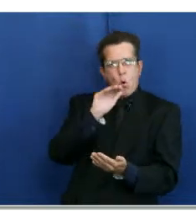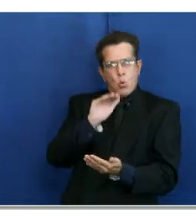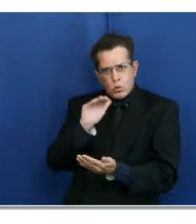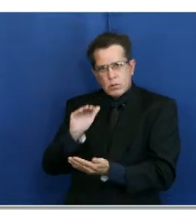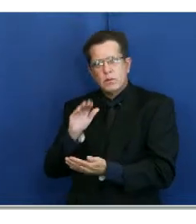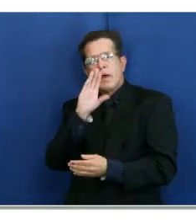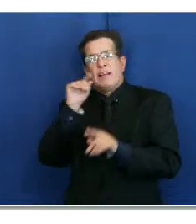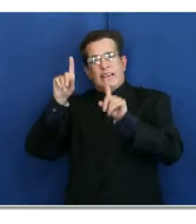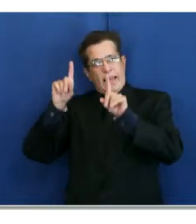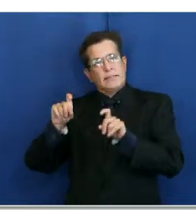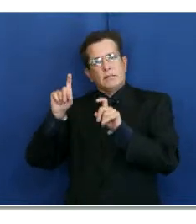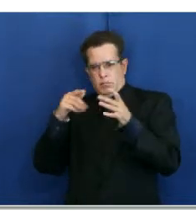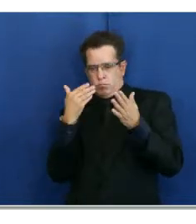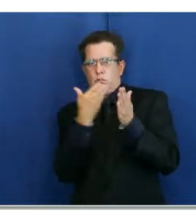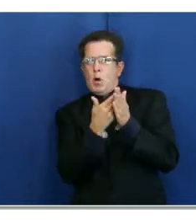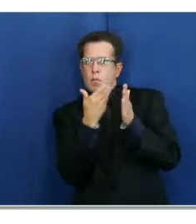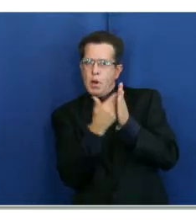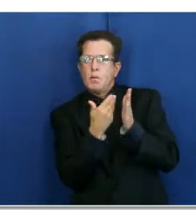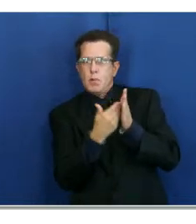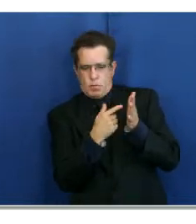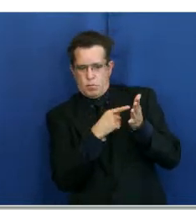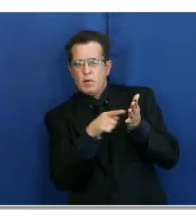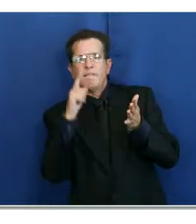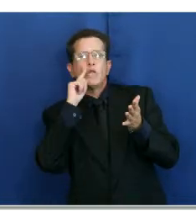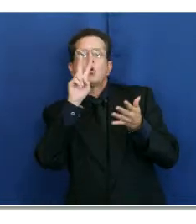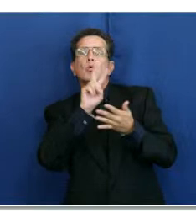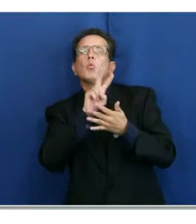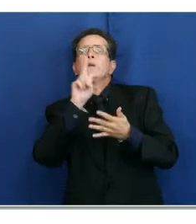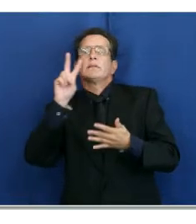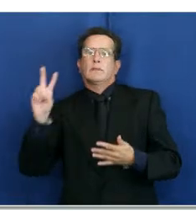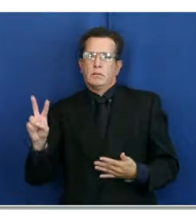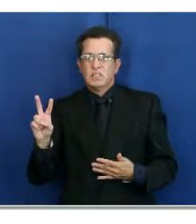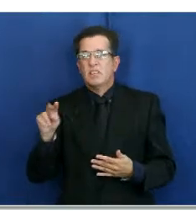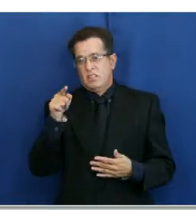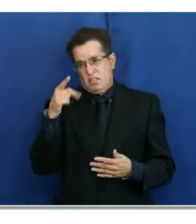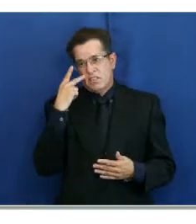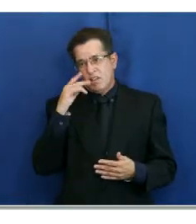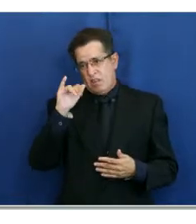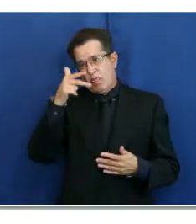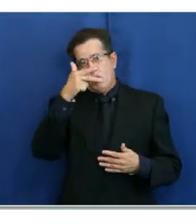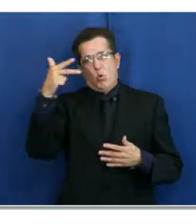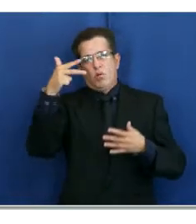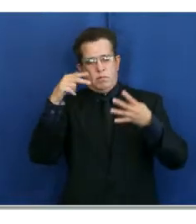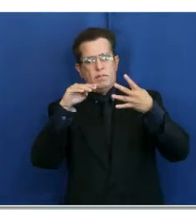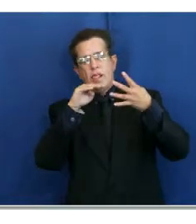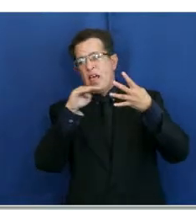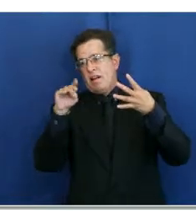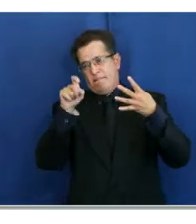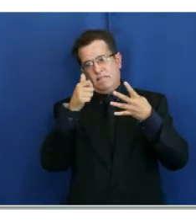testing positivity reflective of the orange tier, and you see them in the 3rd line there.